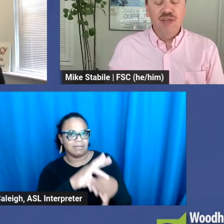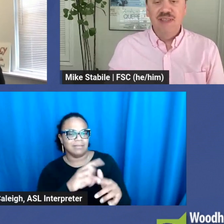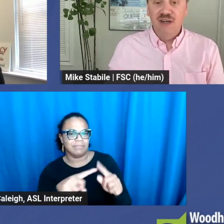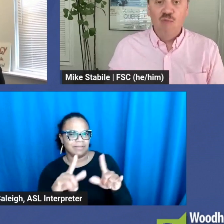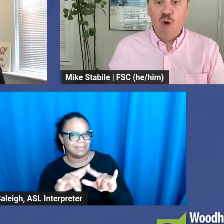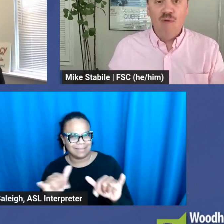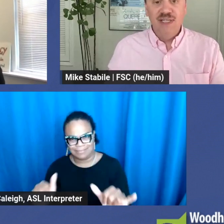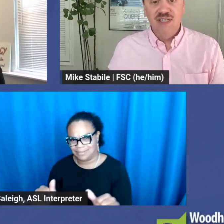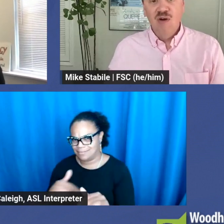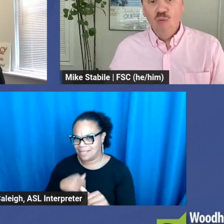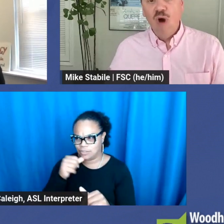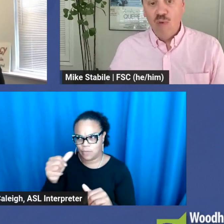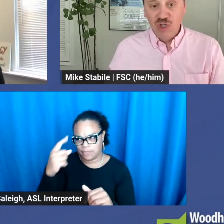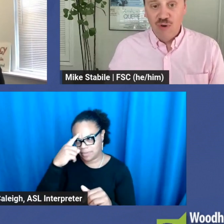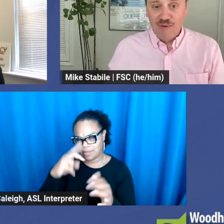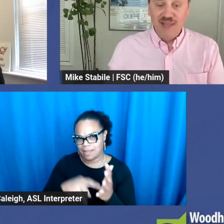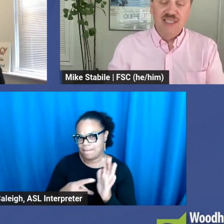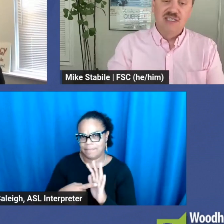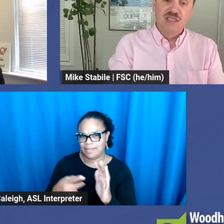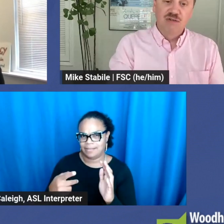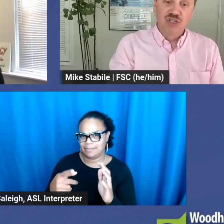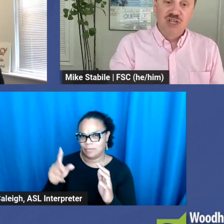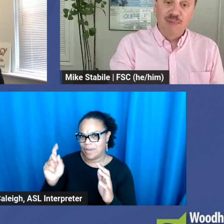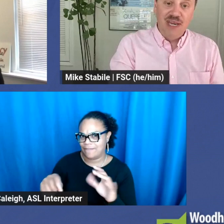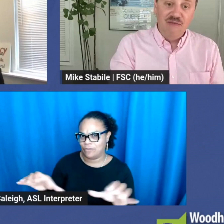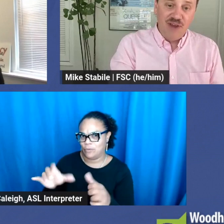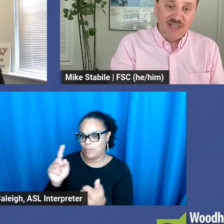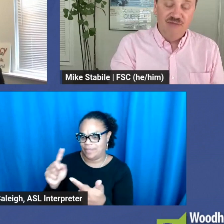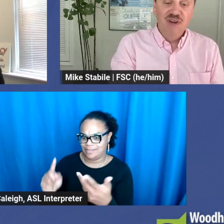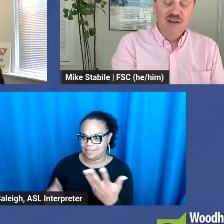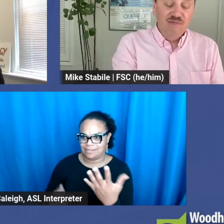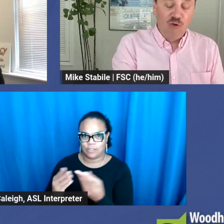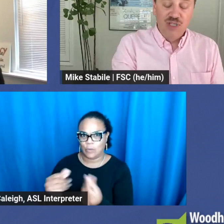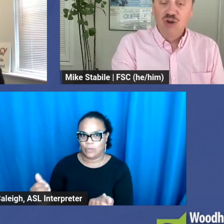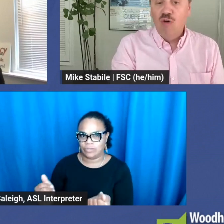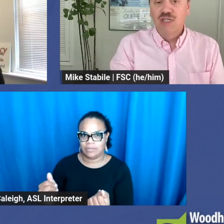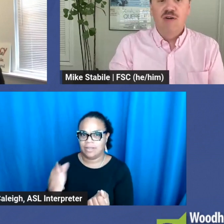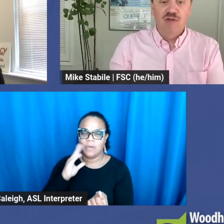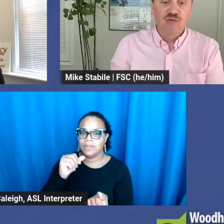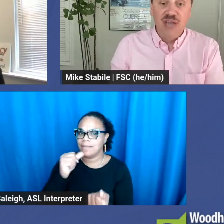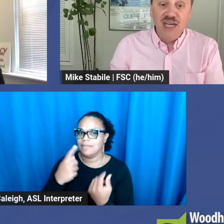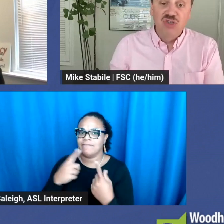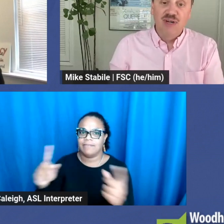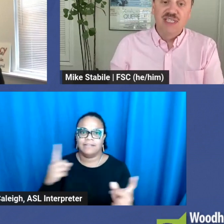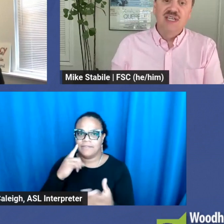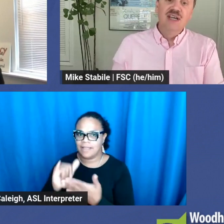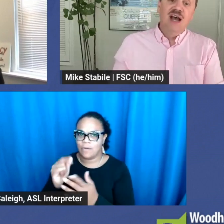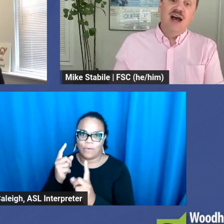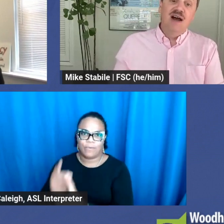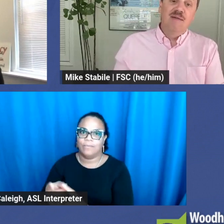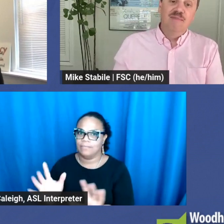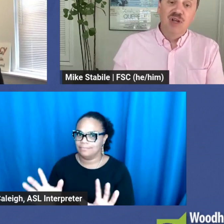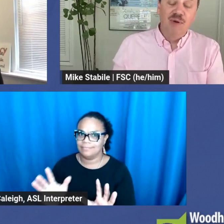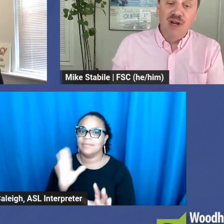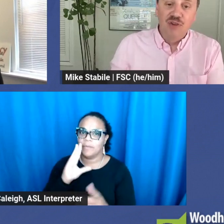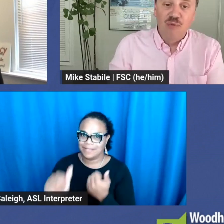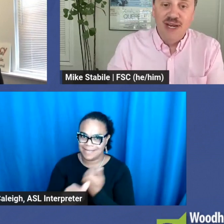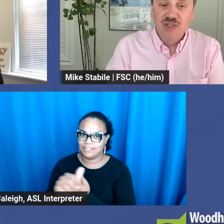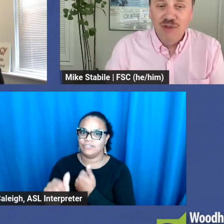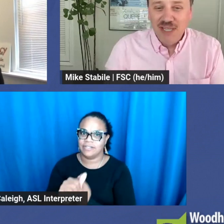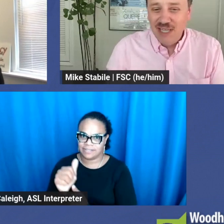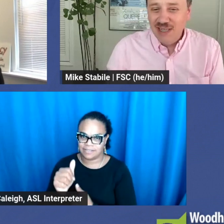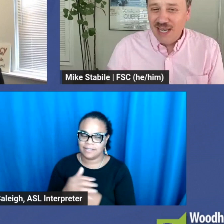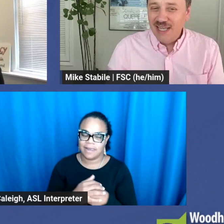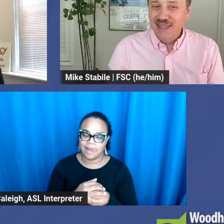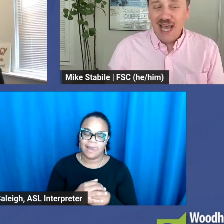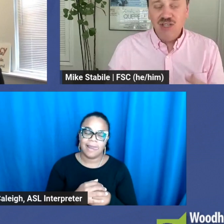I don't think that it warrants what we're doing, right? This is a solution that's going to be ineffective for its goals and also dangerous, in other ways.